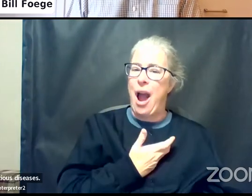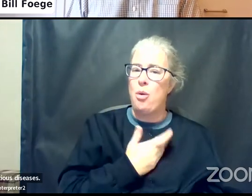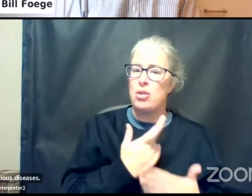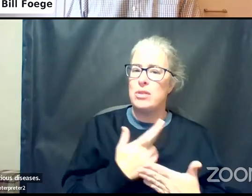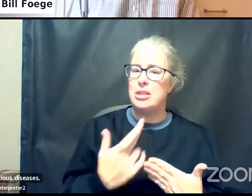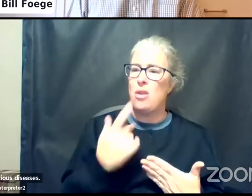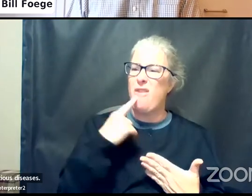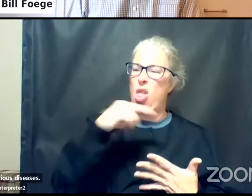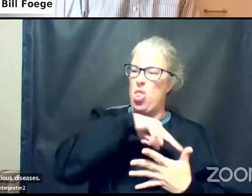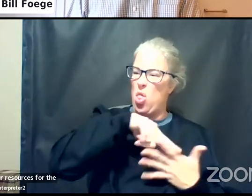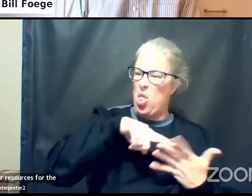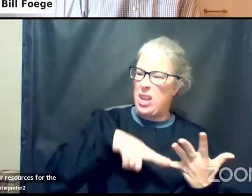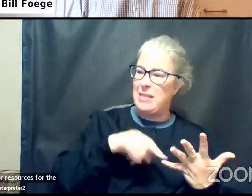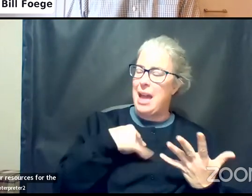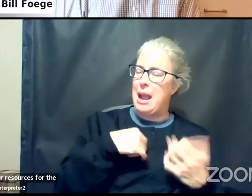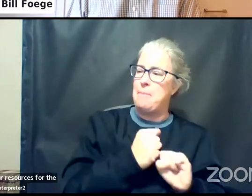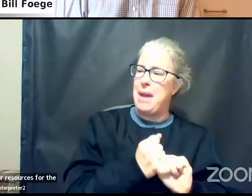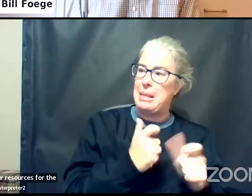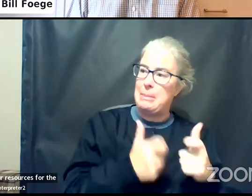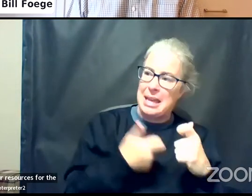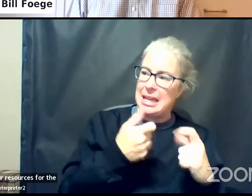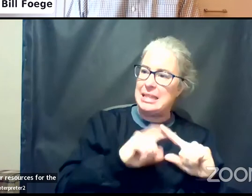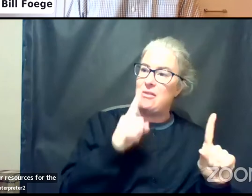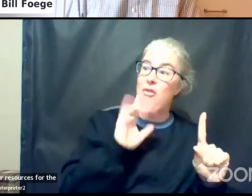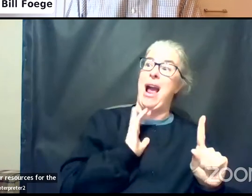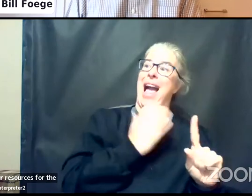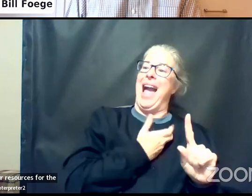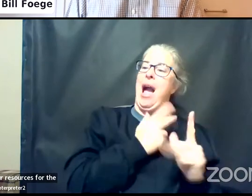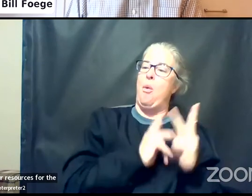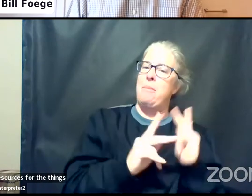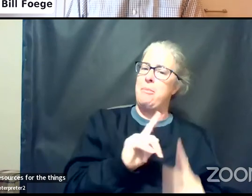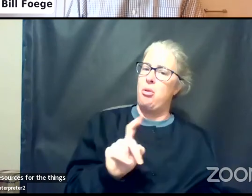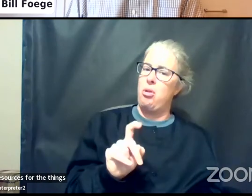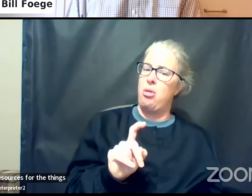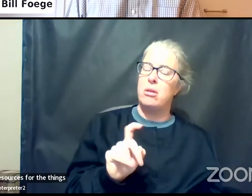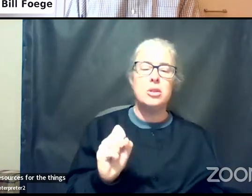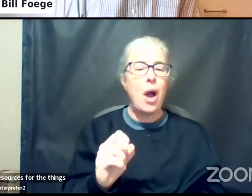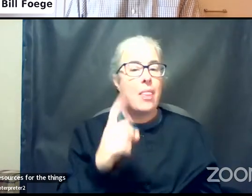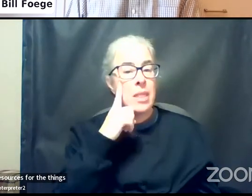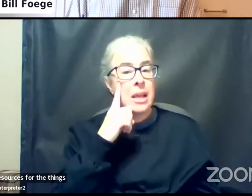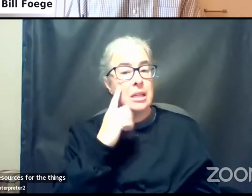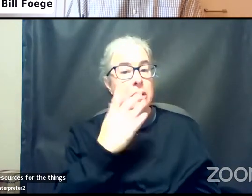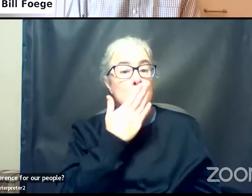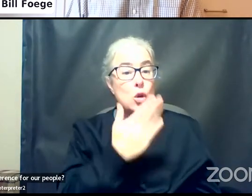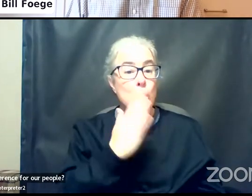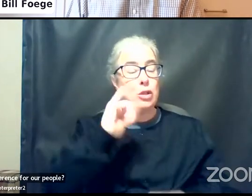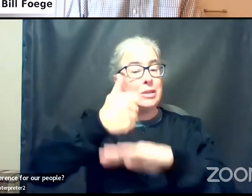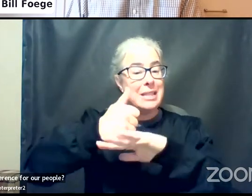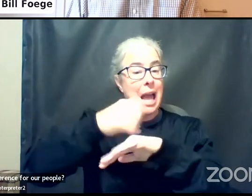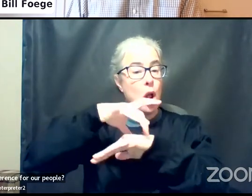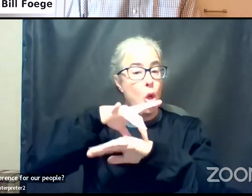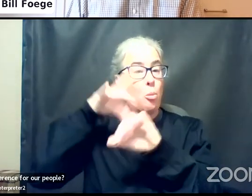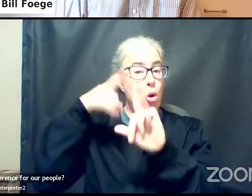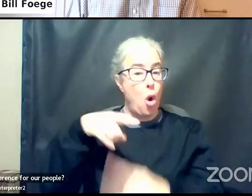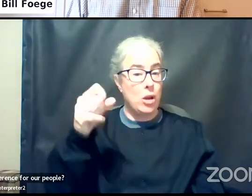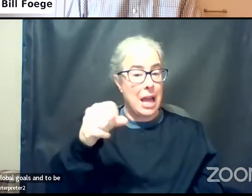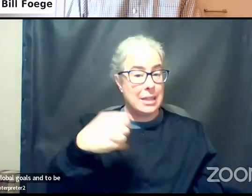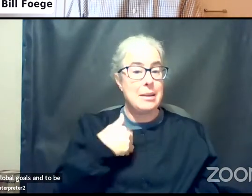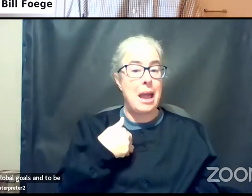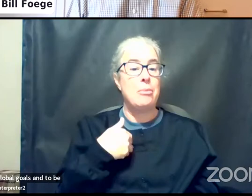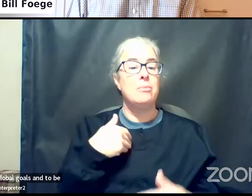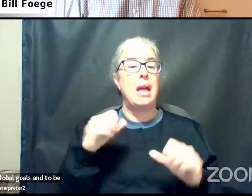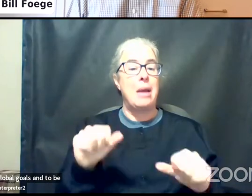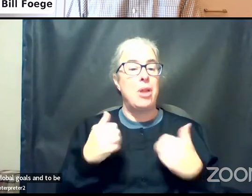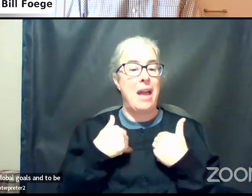resources for the things that are making the biggest difference for our people so I think it's great to set the global goals and to be able to have